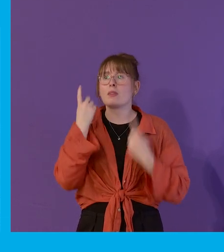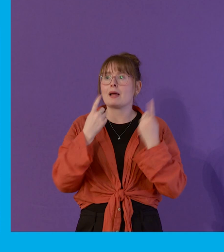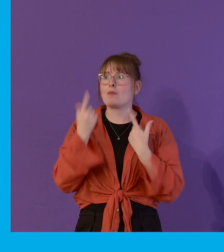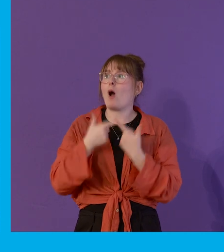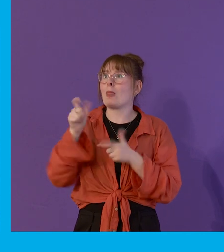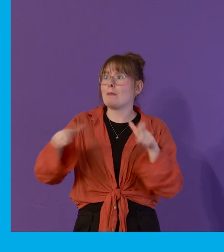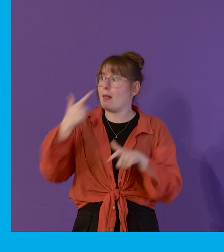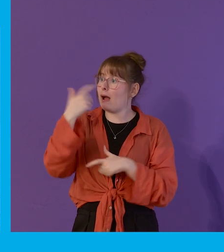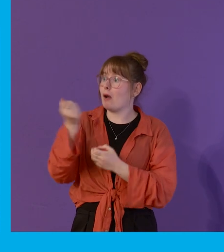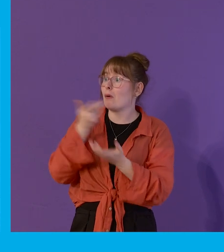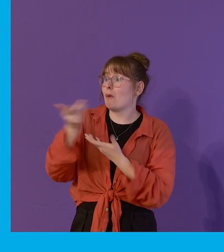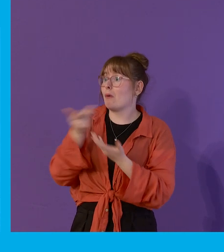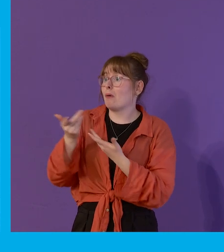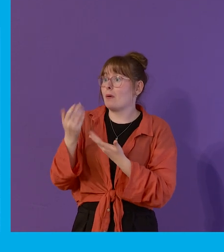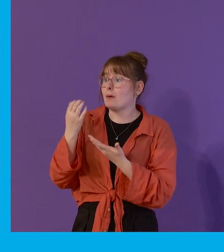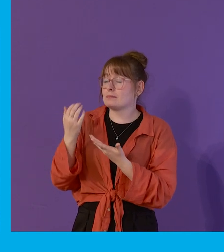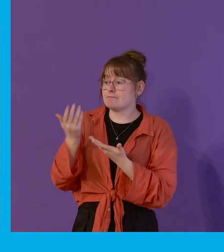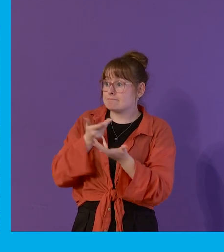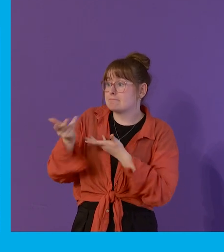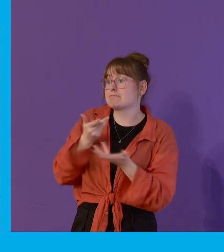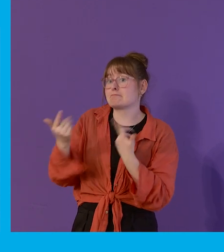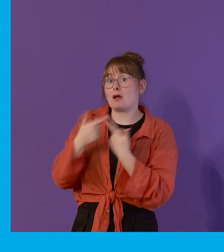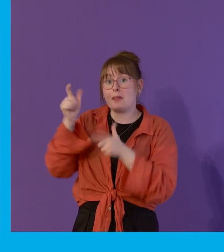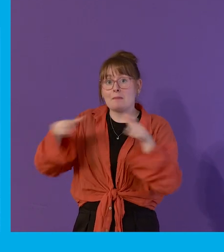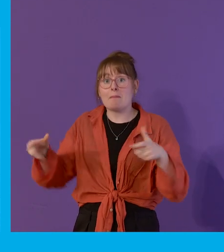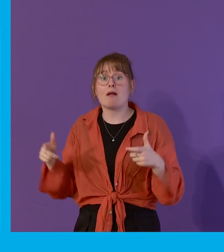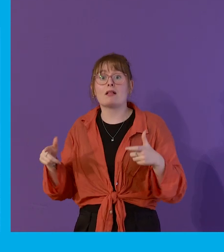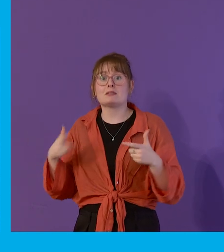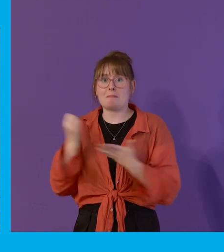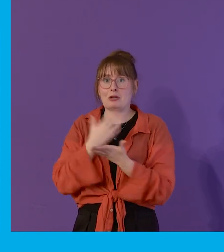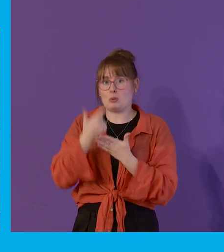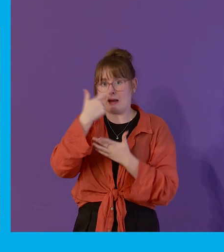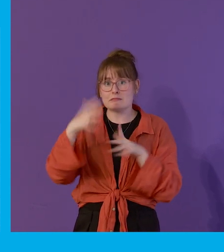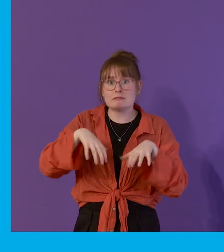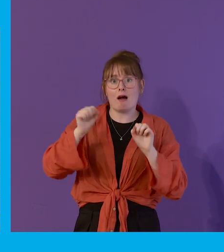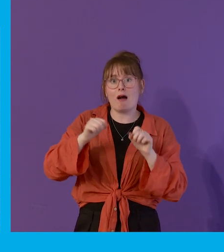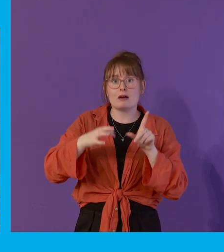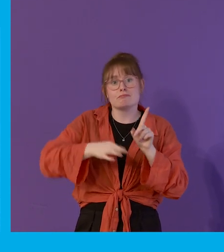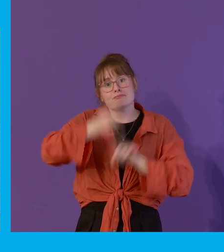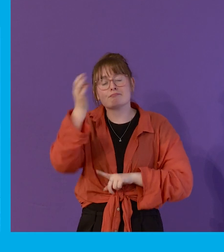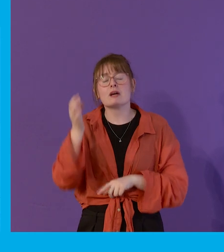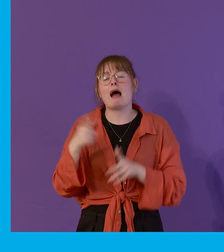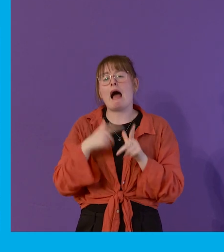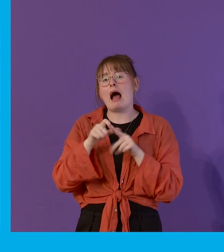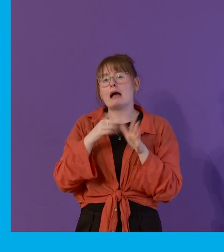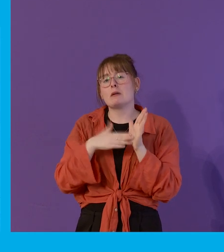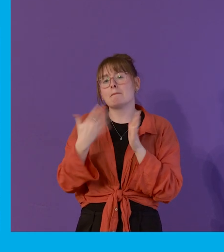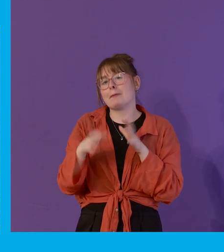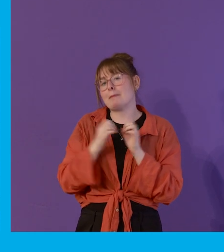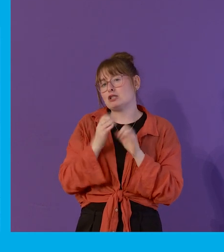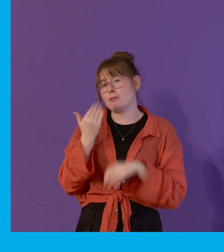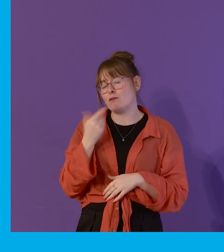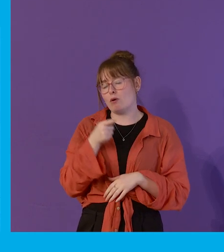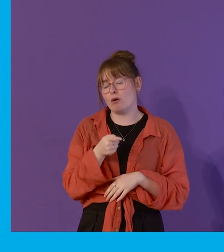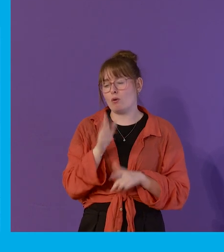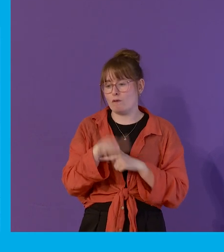can have conversations with to try to kind of get some more of that happening. But I think, Adam, you were talking earlier, and I know you want to come in,